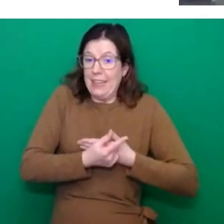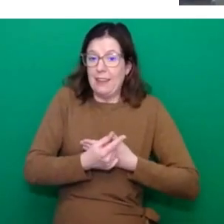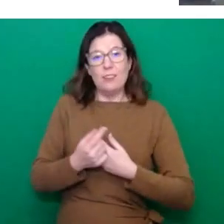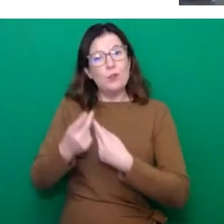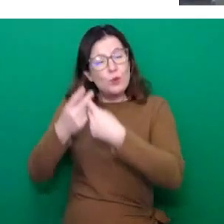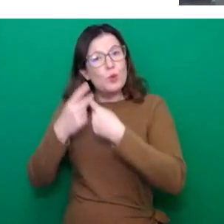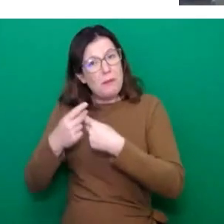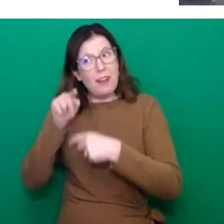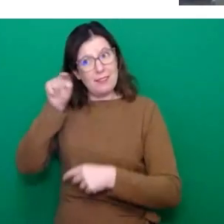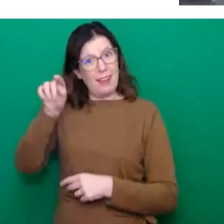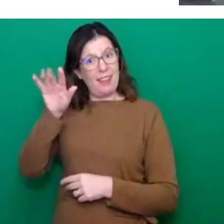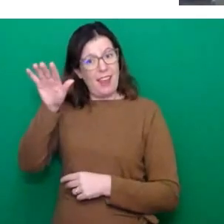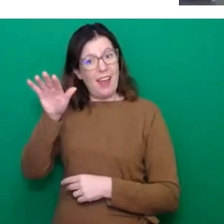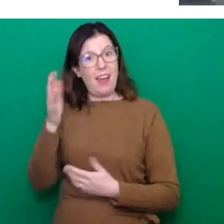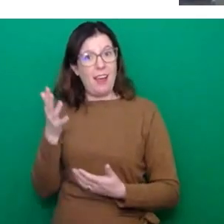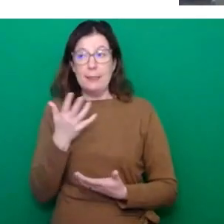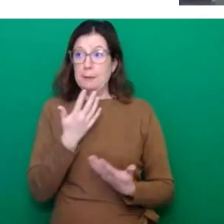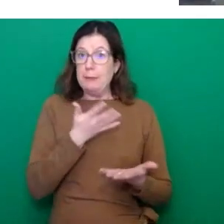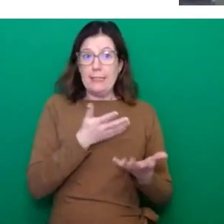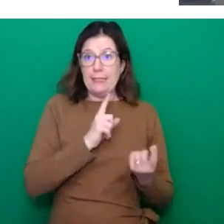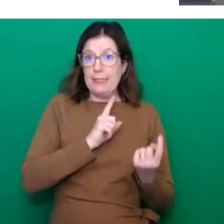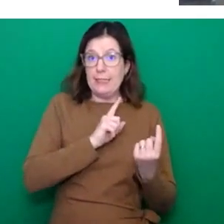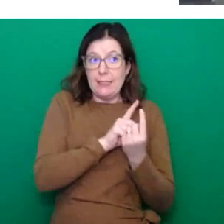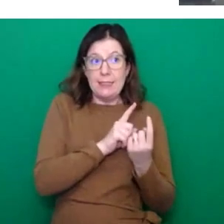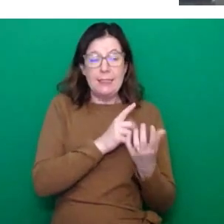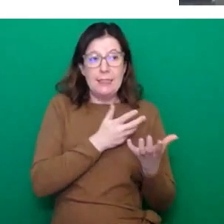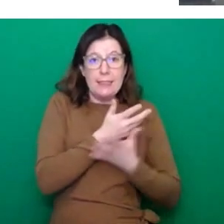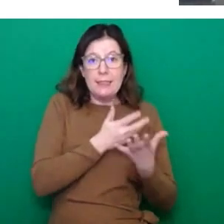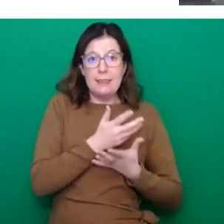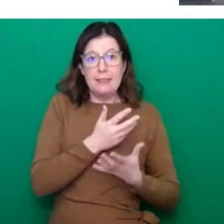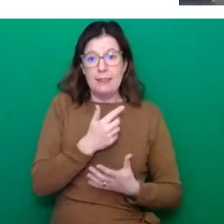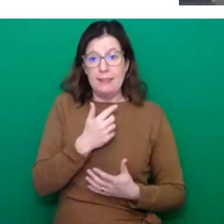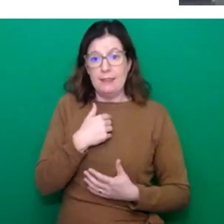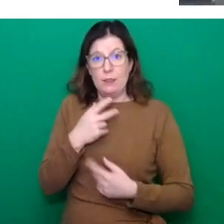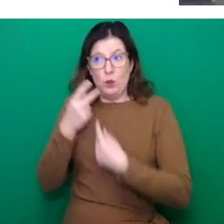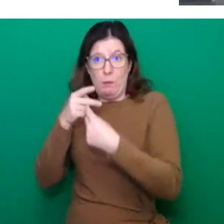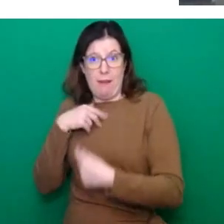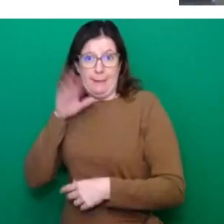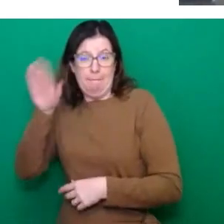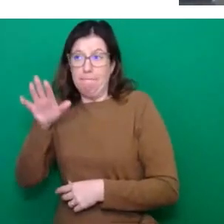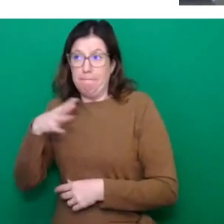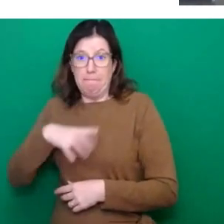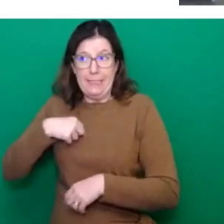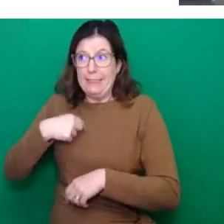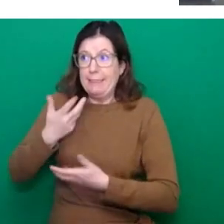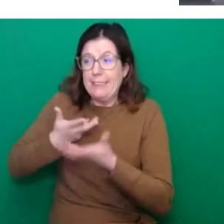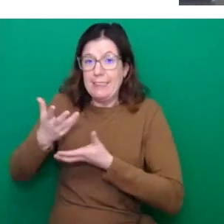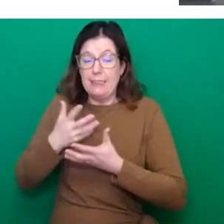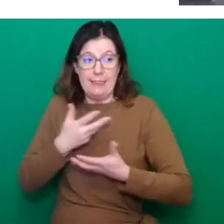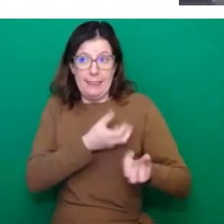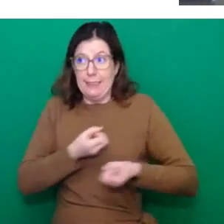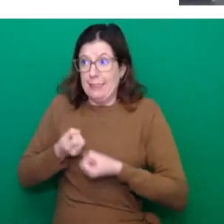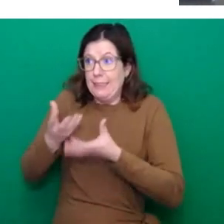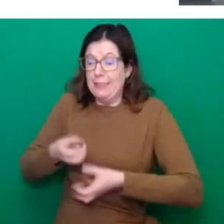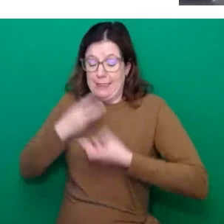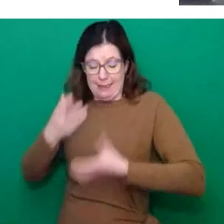supervisors. If you've had a difficult call, you could reach out to someone and say, is there anyone I can just have a chat with and just debrief? And so we have space